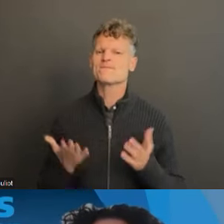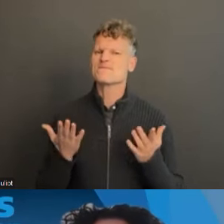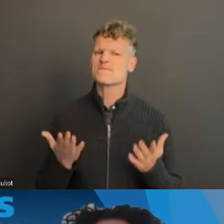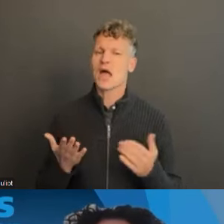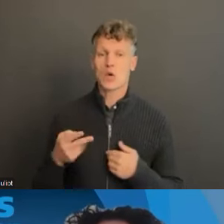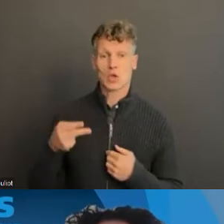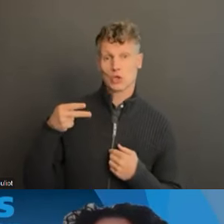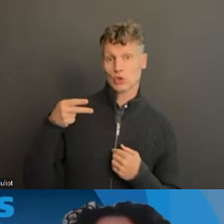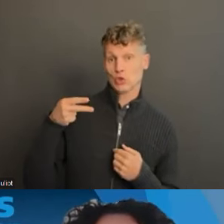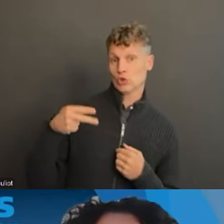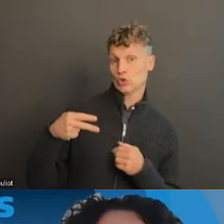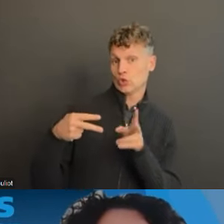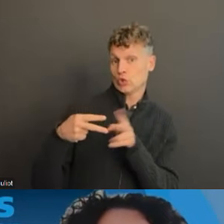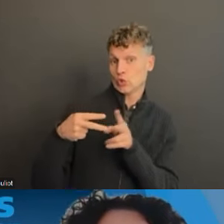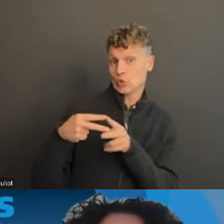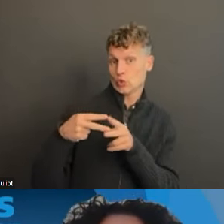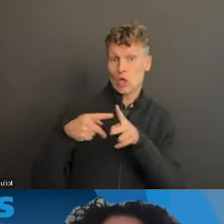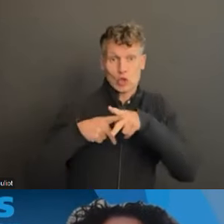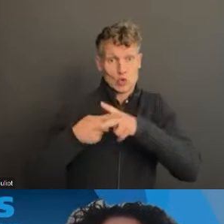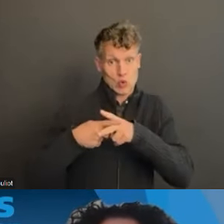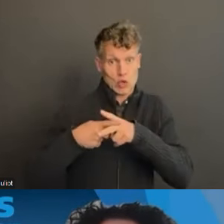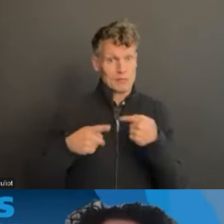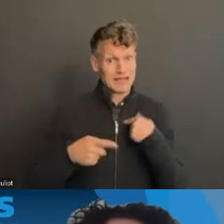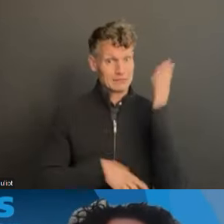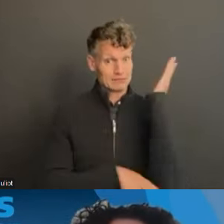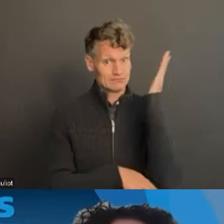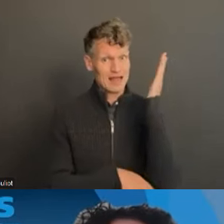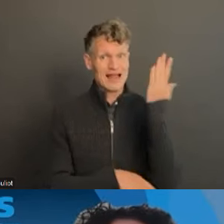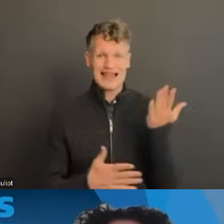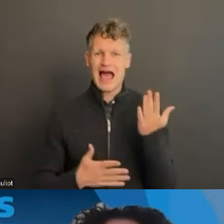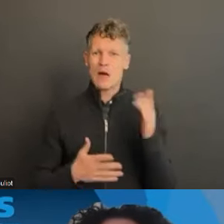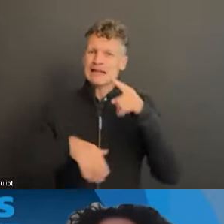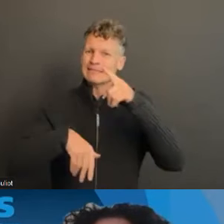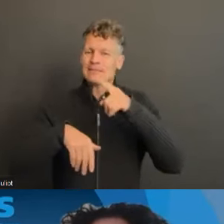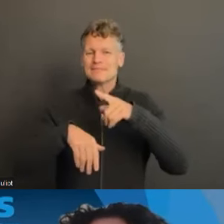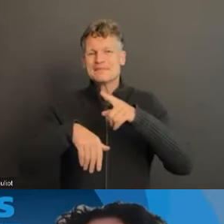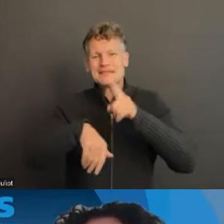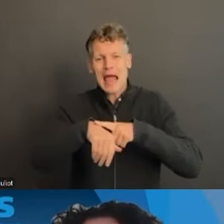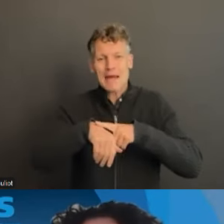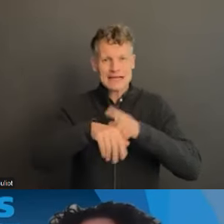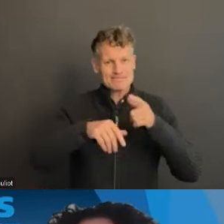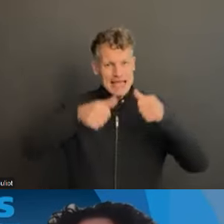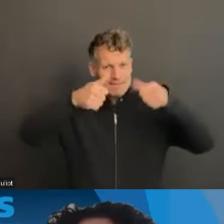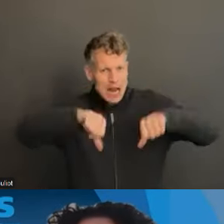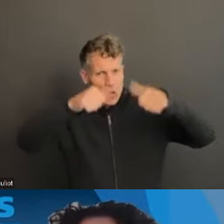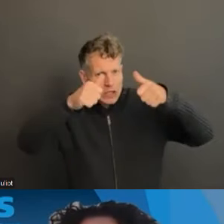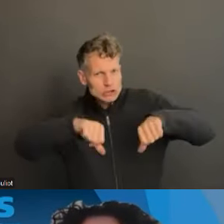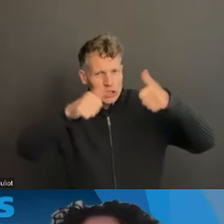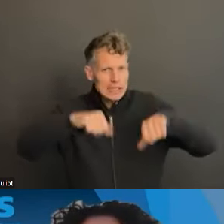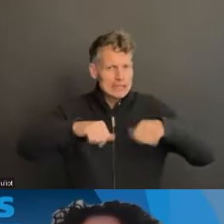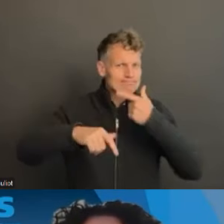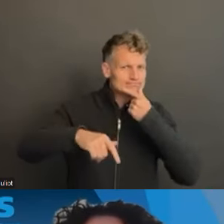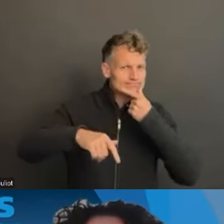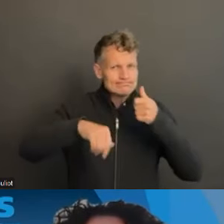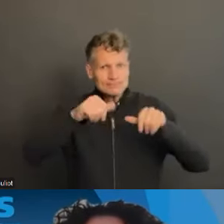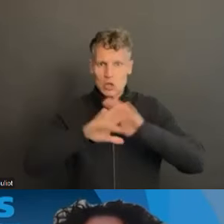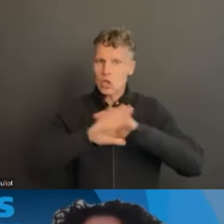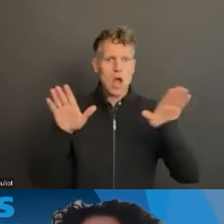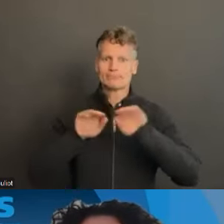undergoing the process of evaluation. We expect for beginning of next year, it will be available for the group of